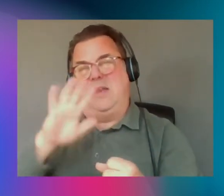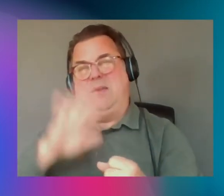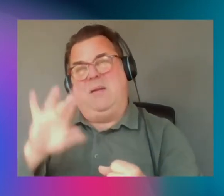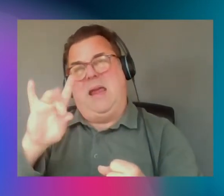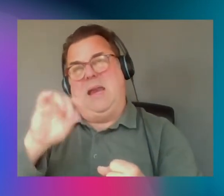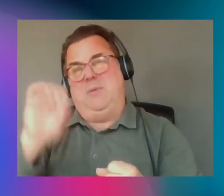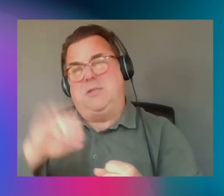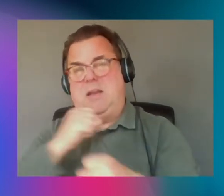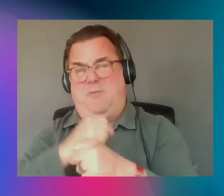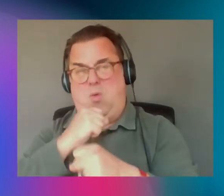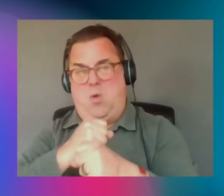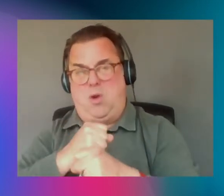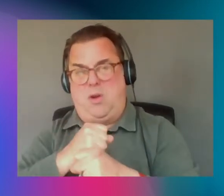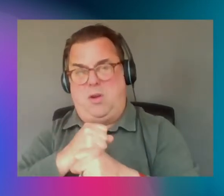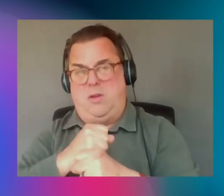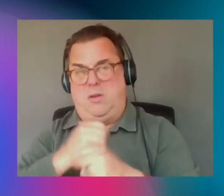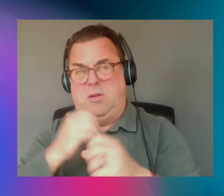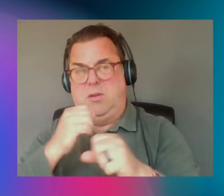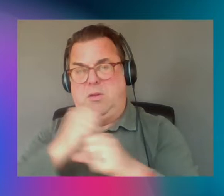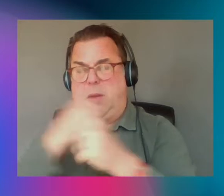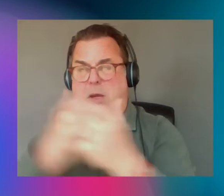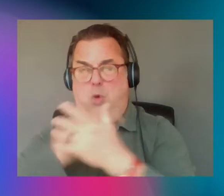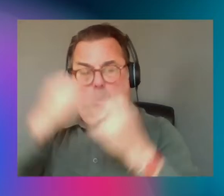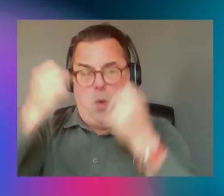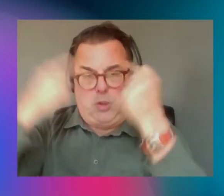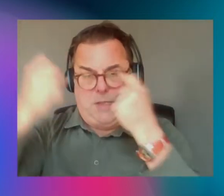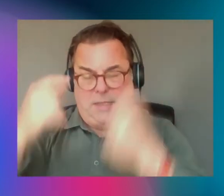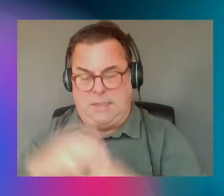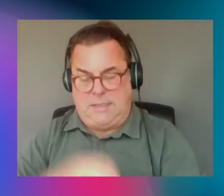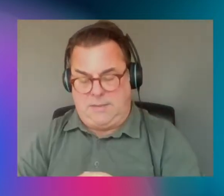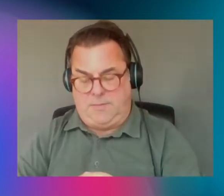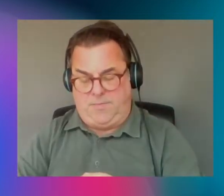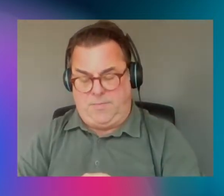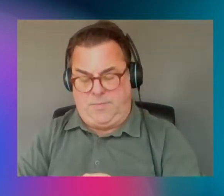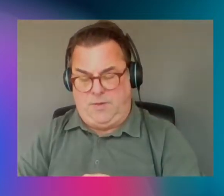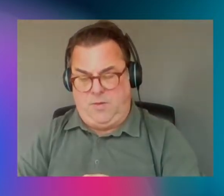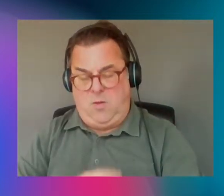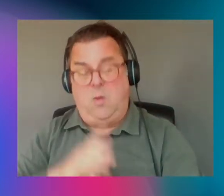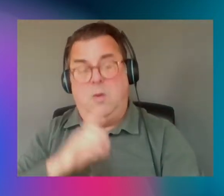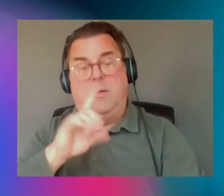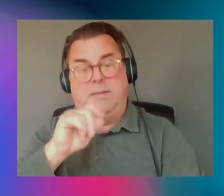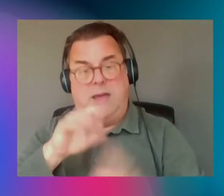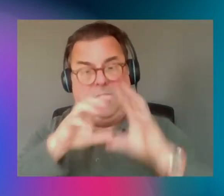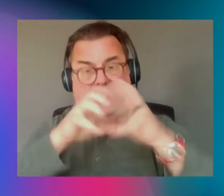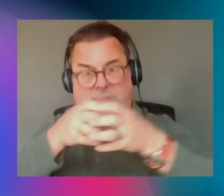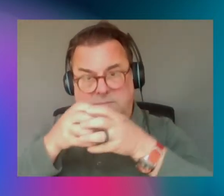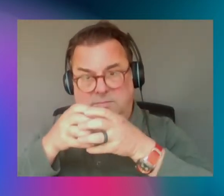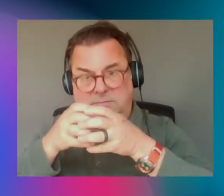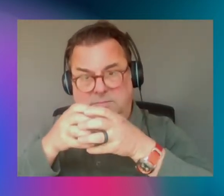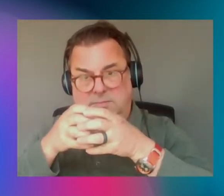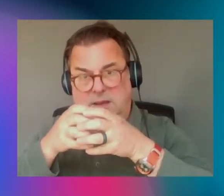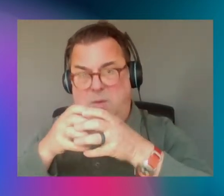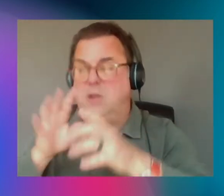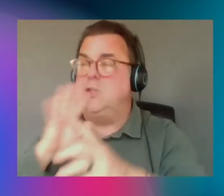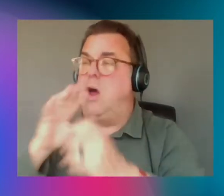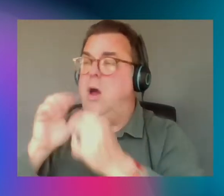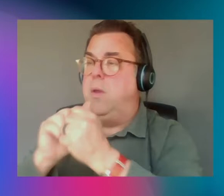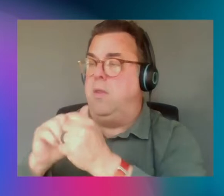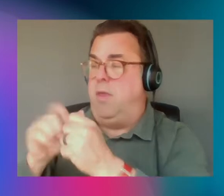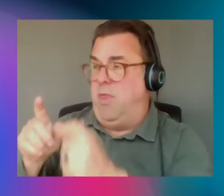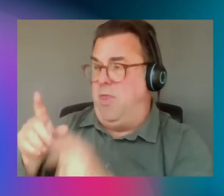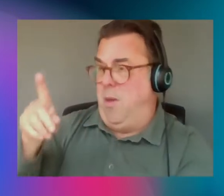takes to generate new insights, right? So let's find those data sets, and then we engage with the data providers and say, okay,